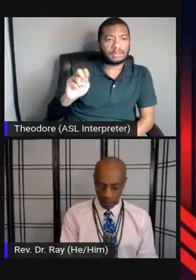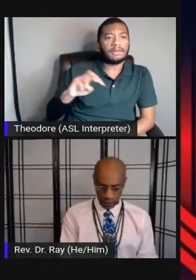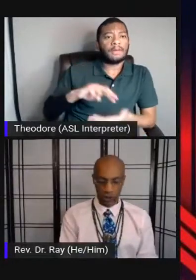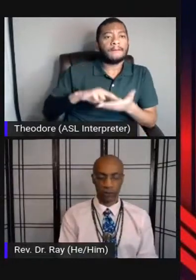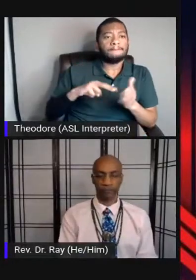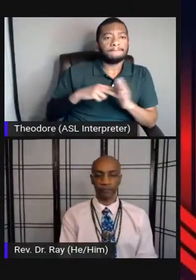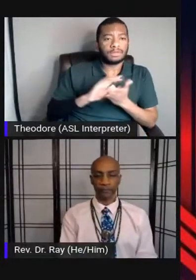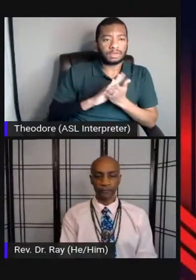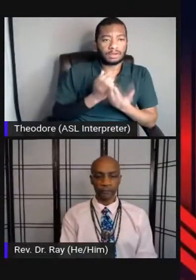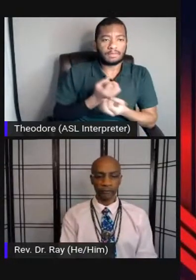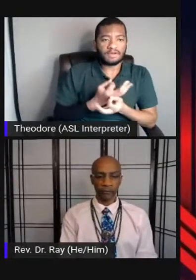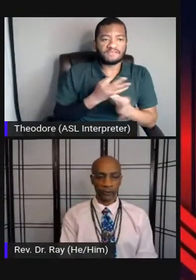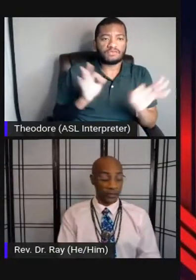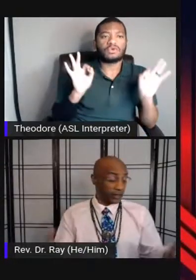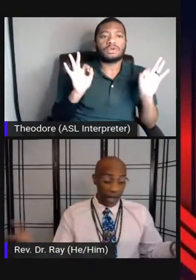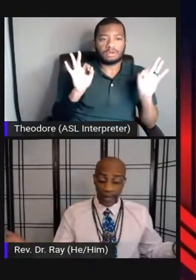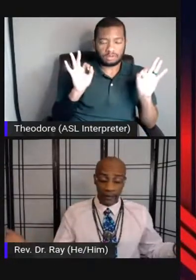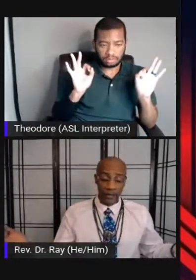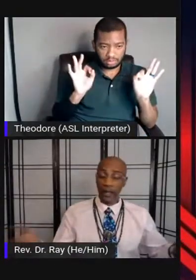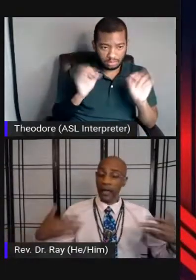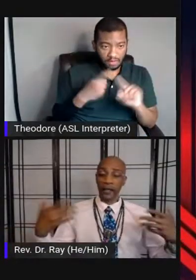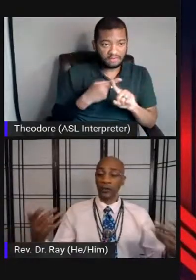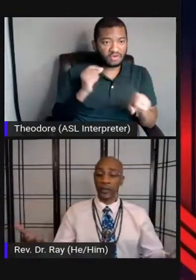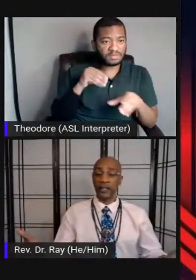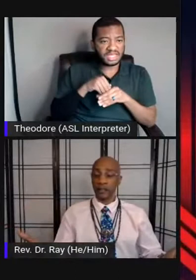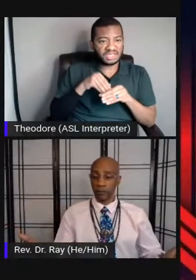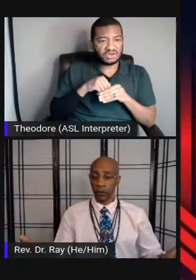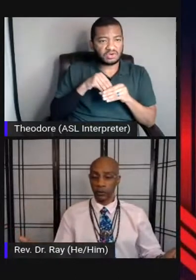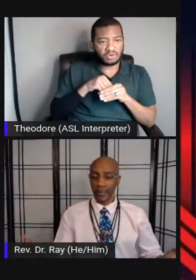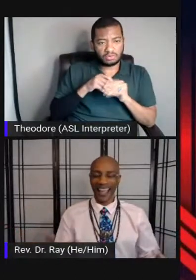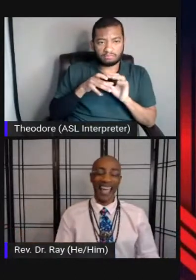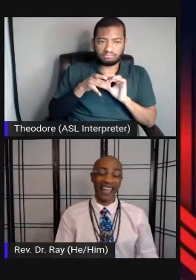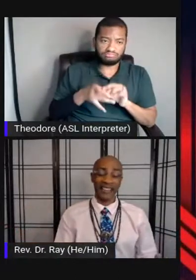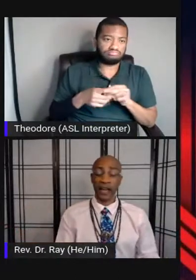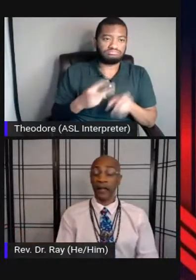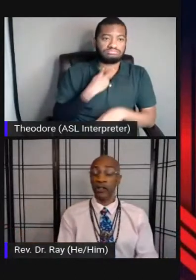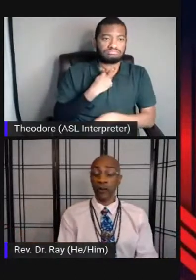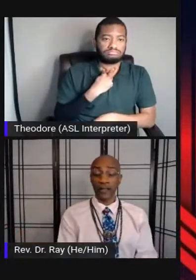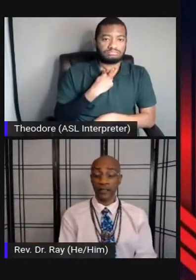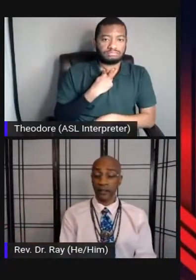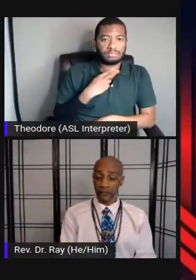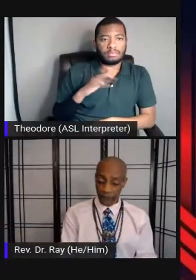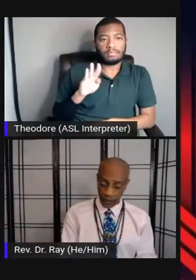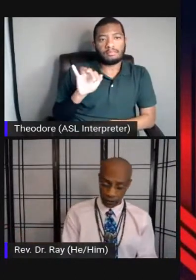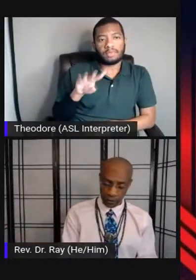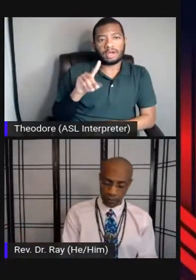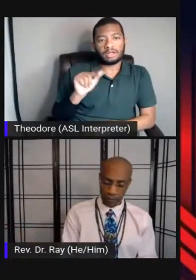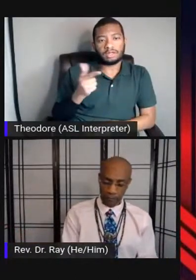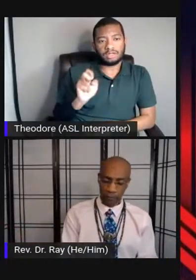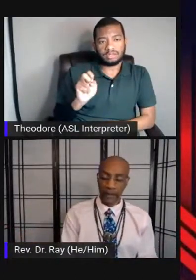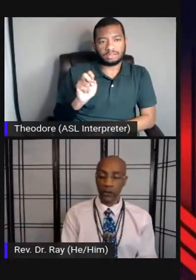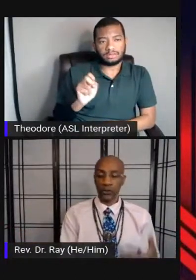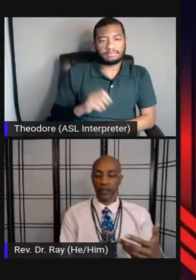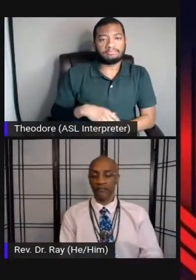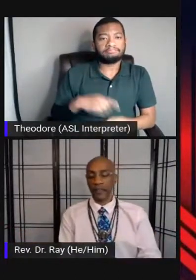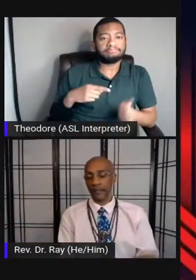of bondage, such as an unreasonable and unaddressed fear